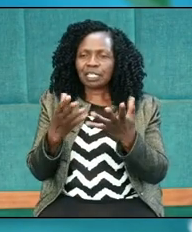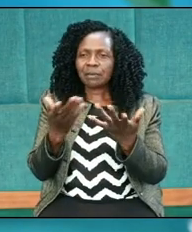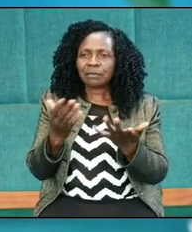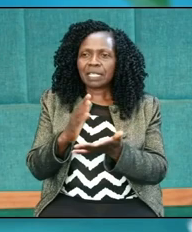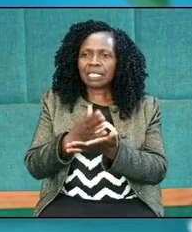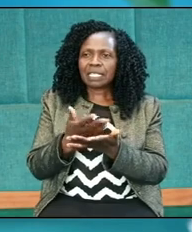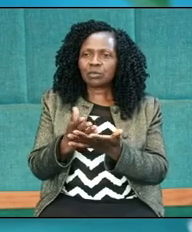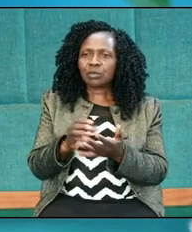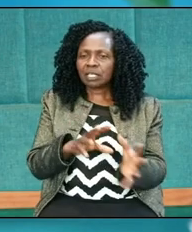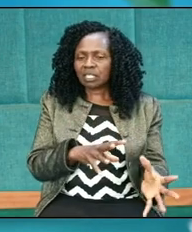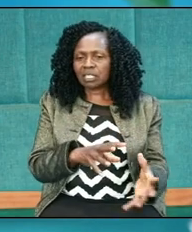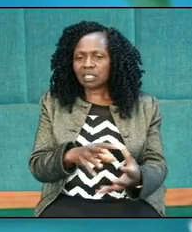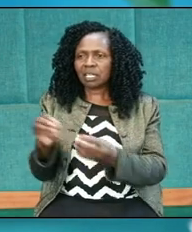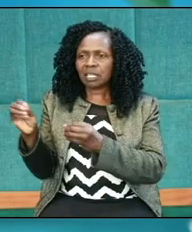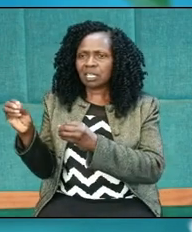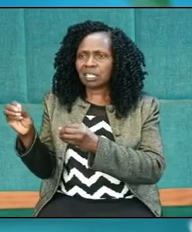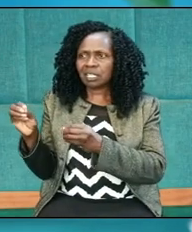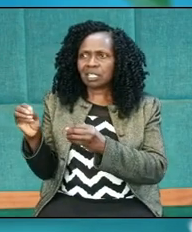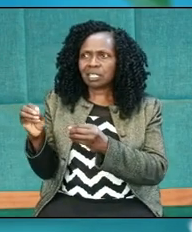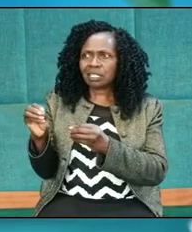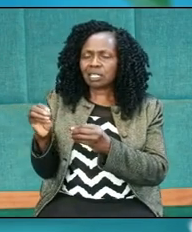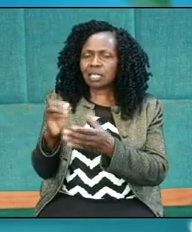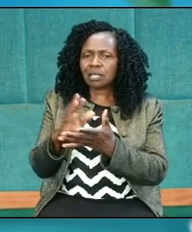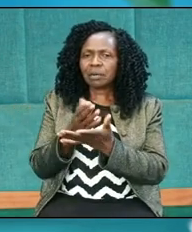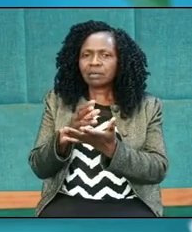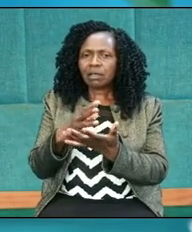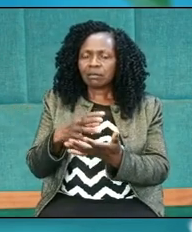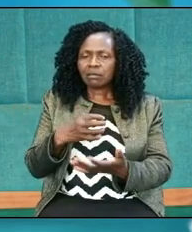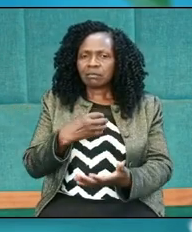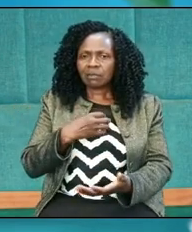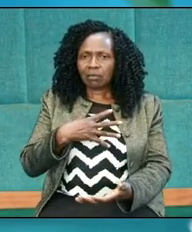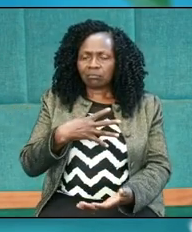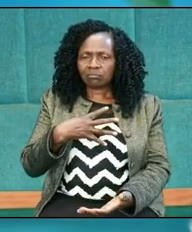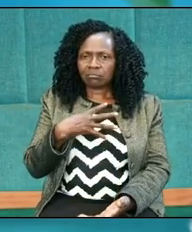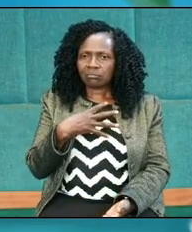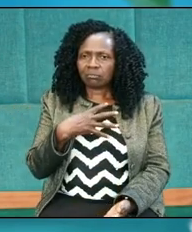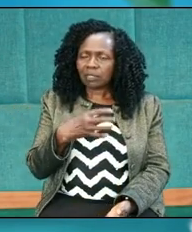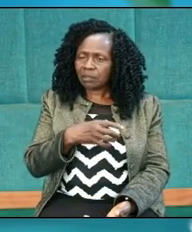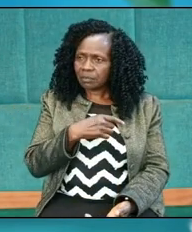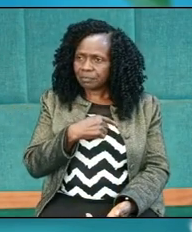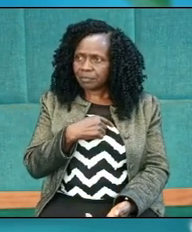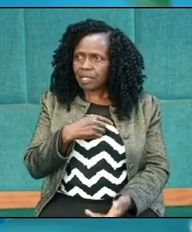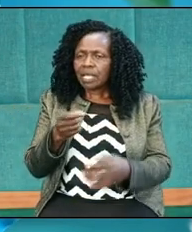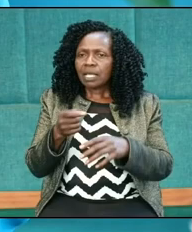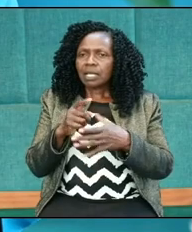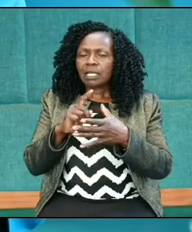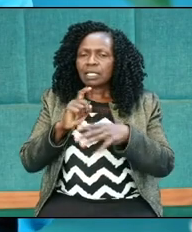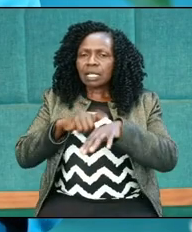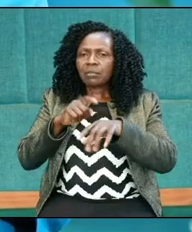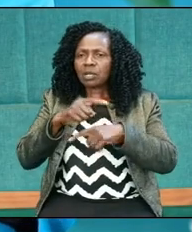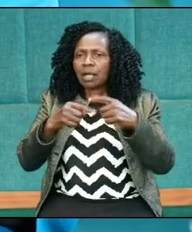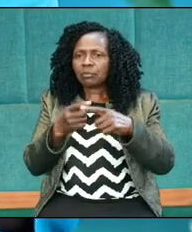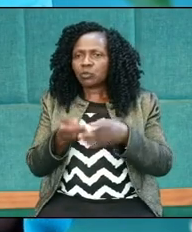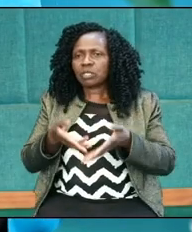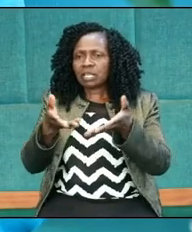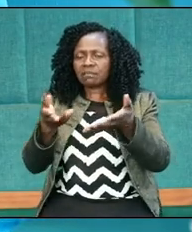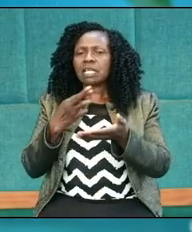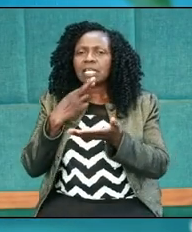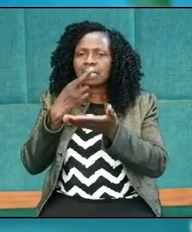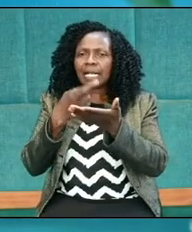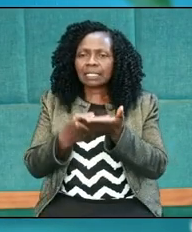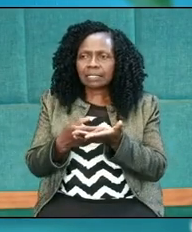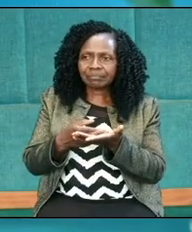from somebody's, maybe a swelling, a breast mass and all that. And when you are coming to give the